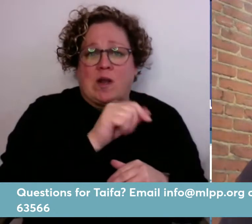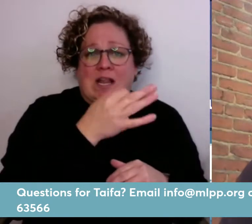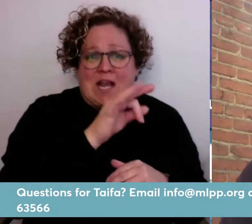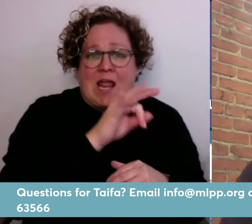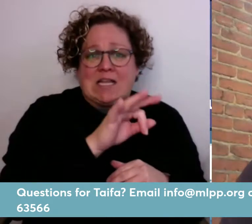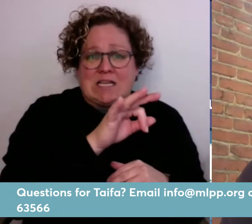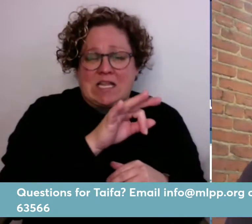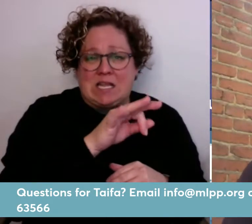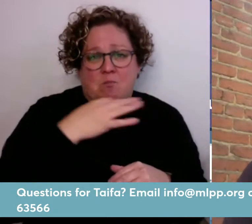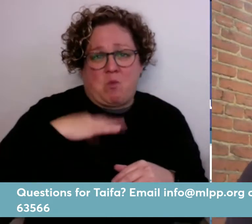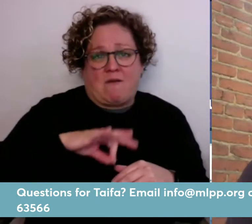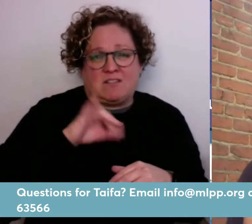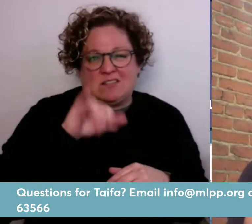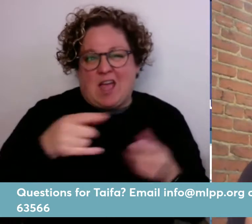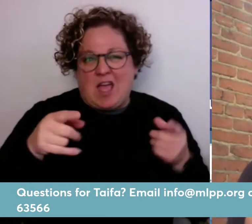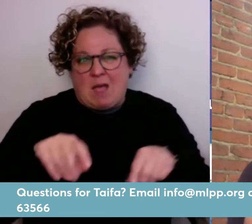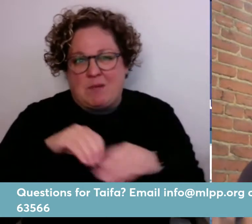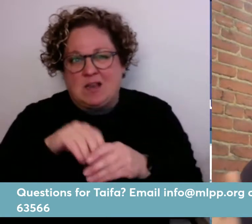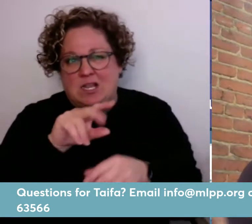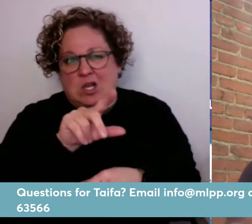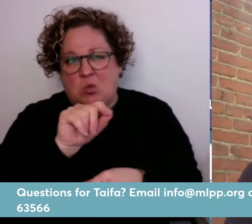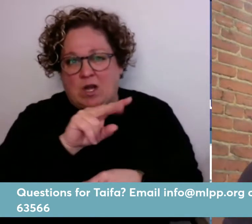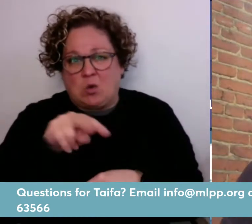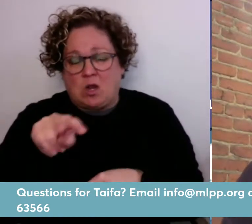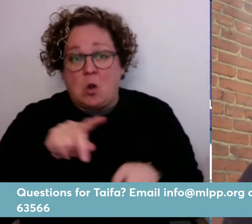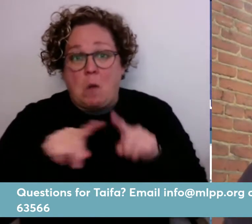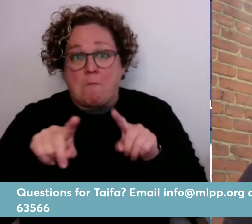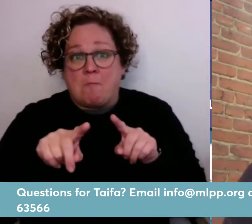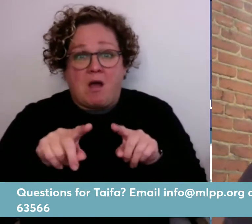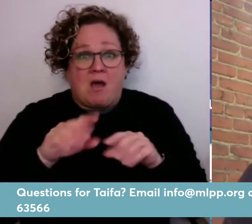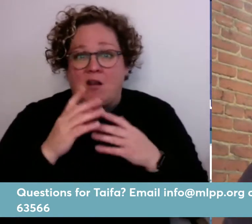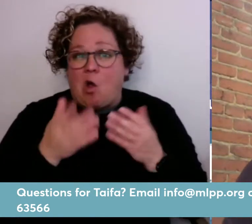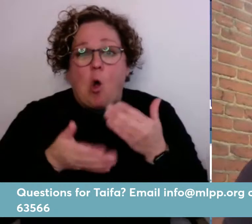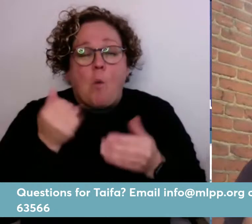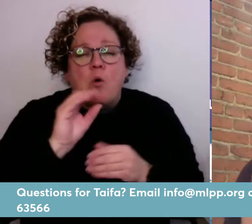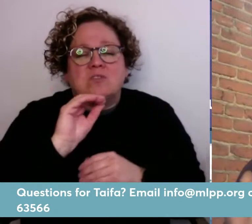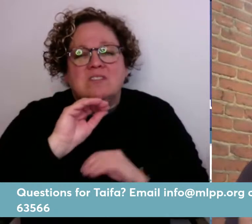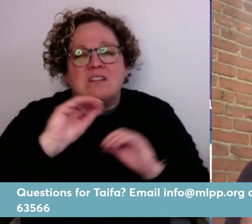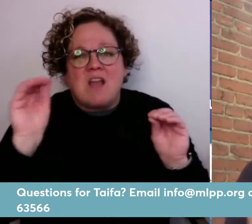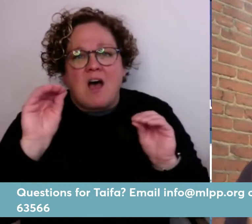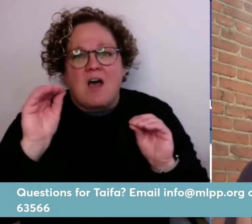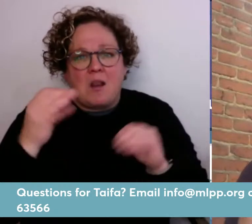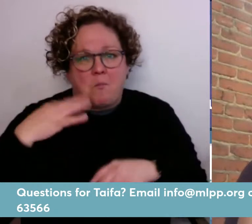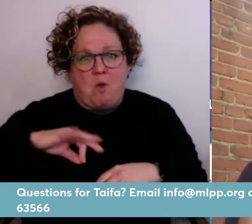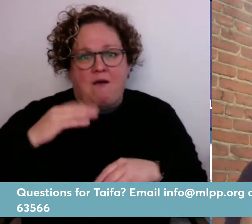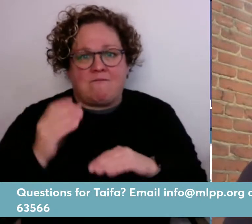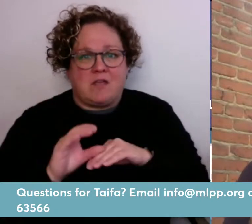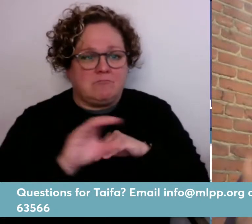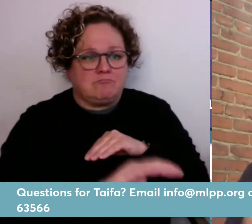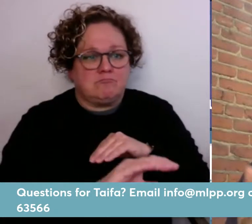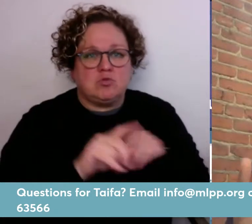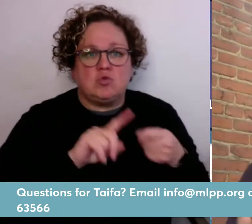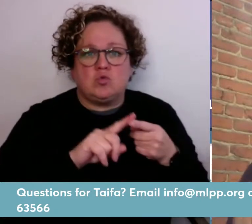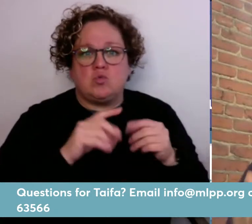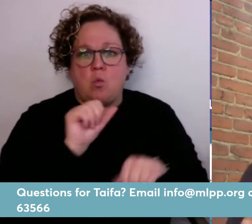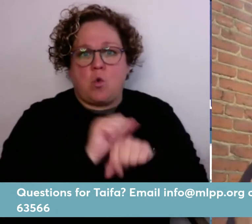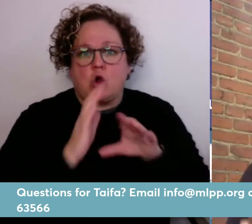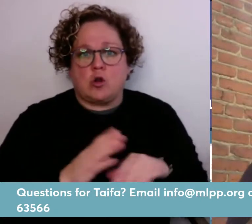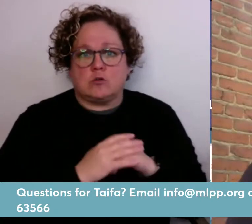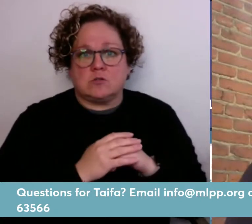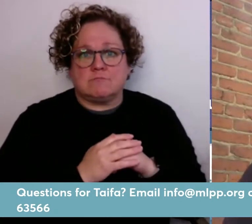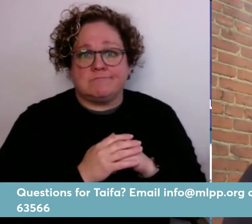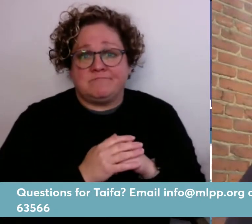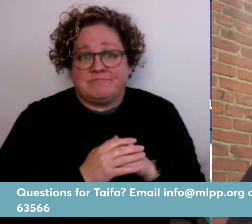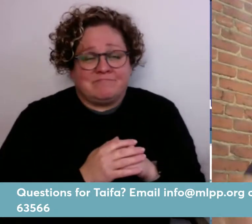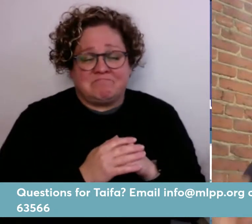2019 profits, yet almost none of it went to its workers. There's no surprise that we see this labor movement